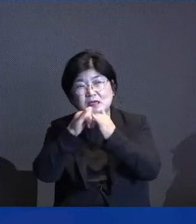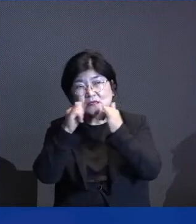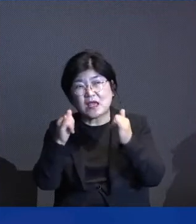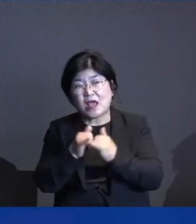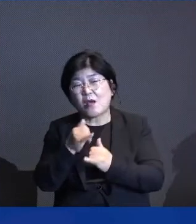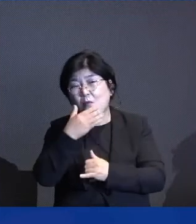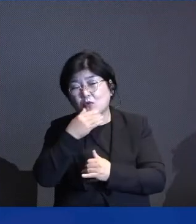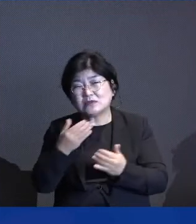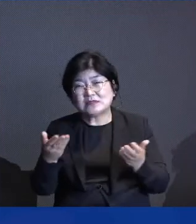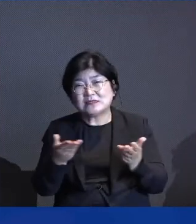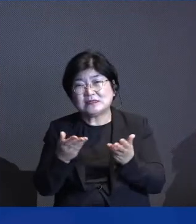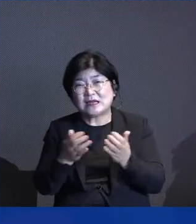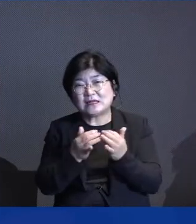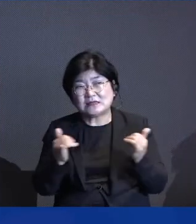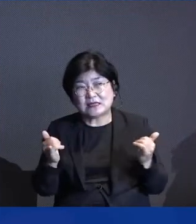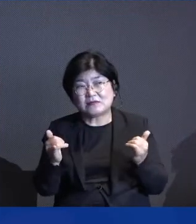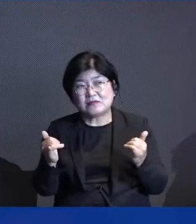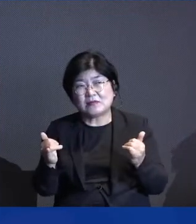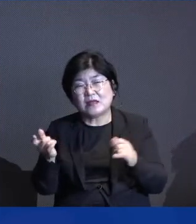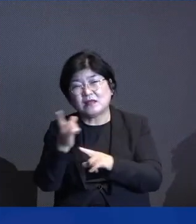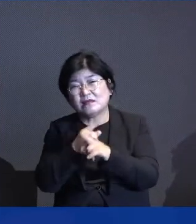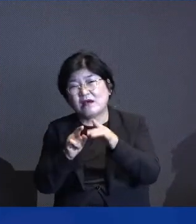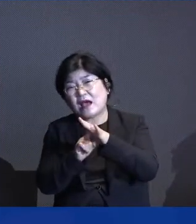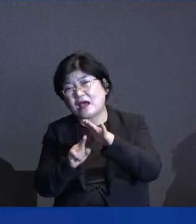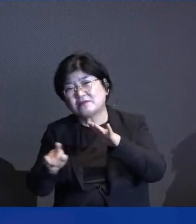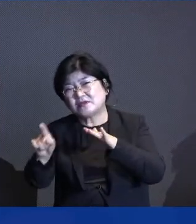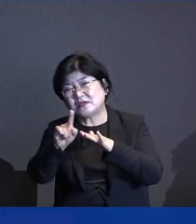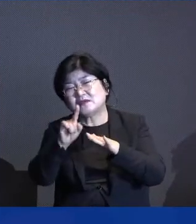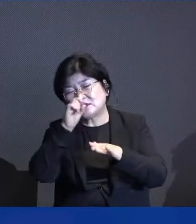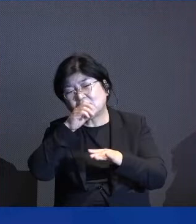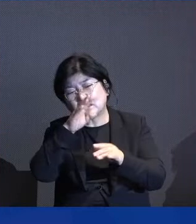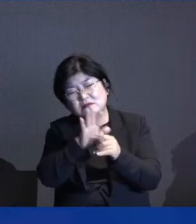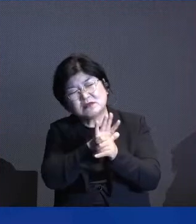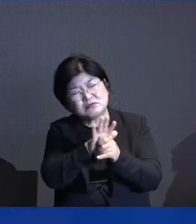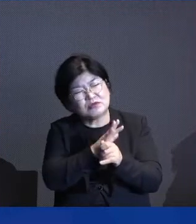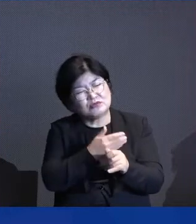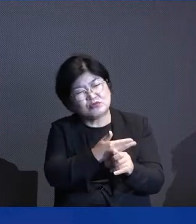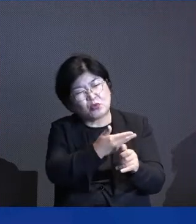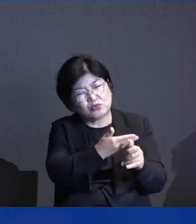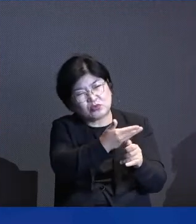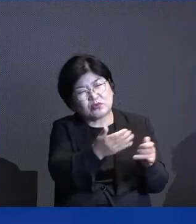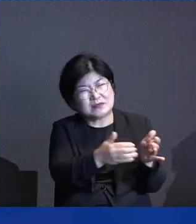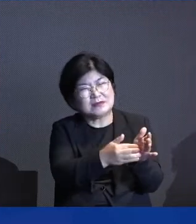proactive in finding out what they need and try to listen to what they are saying